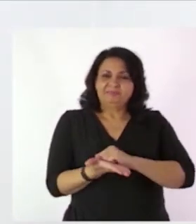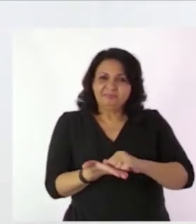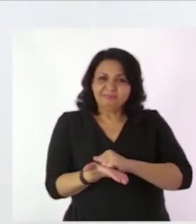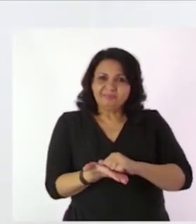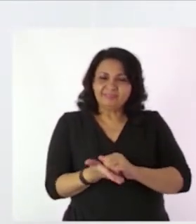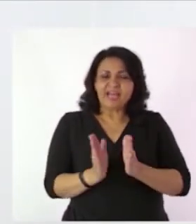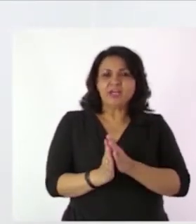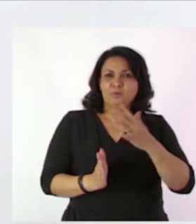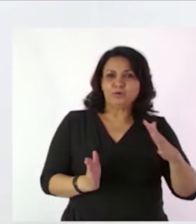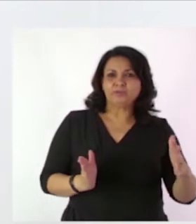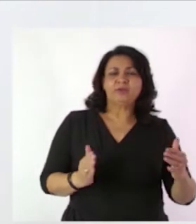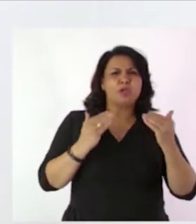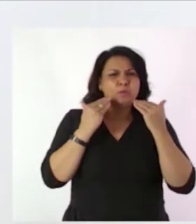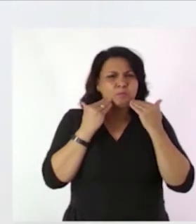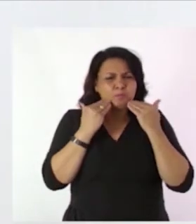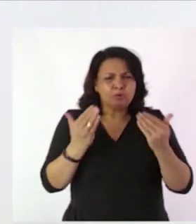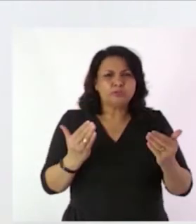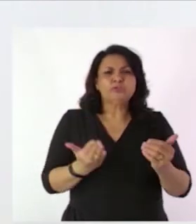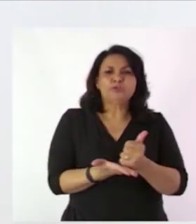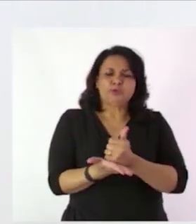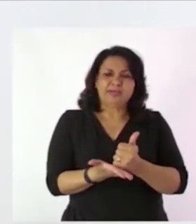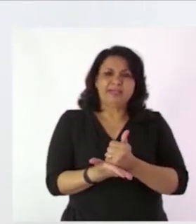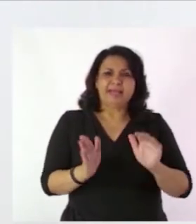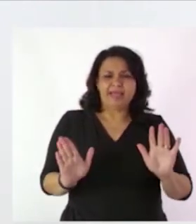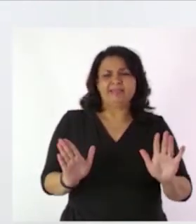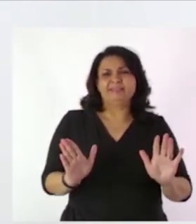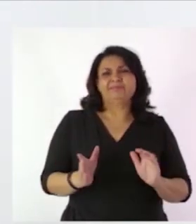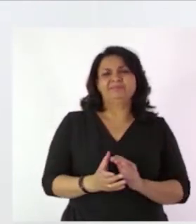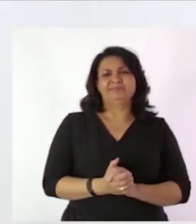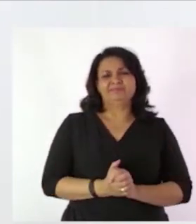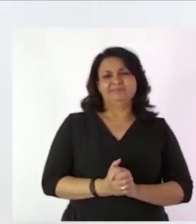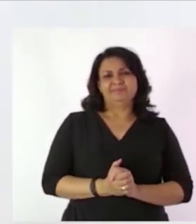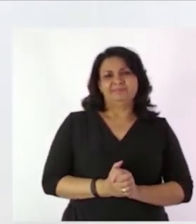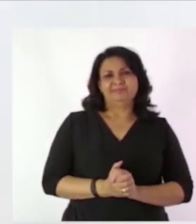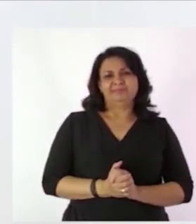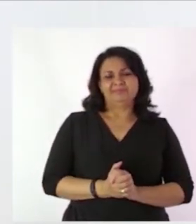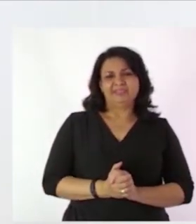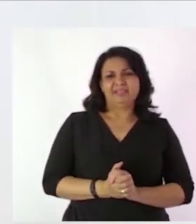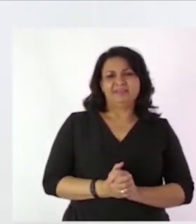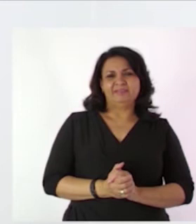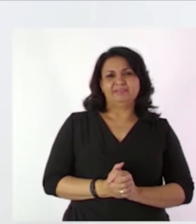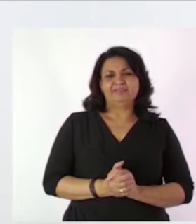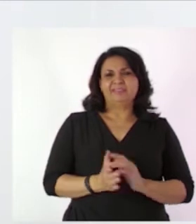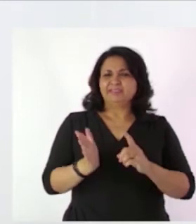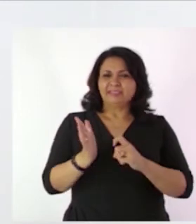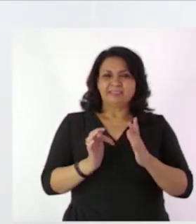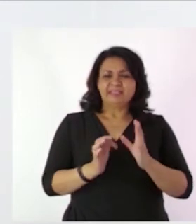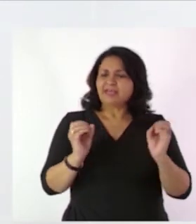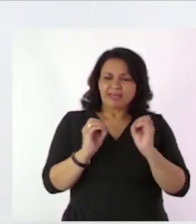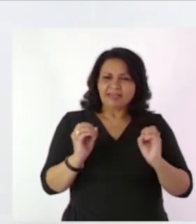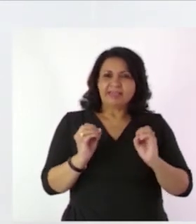The importance of sanitizing hands is to kill germs, but if you don't have a sanitizer, remember to